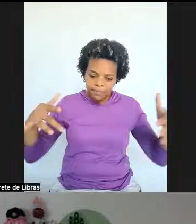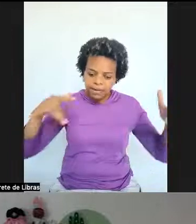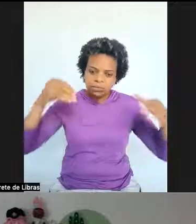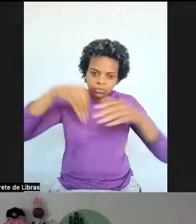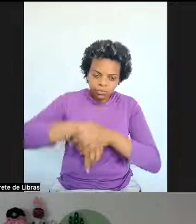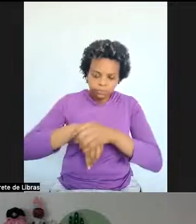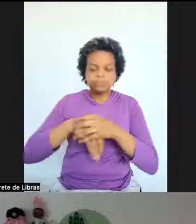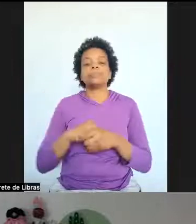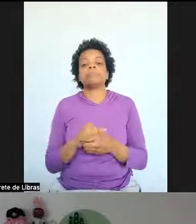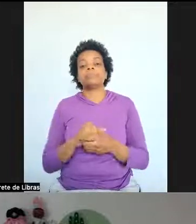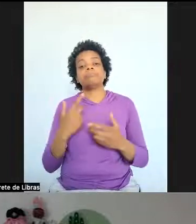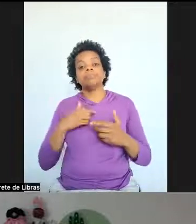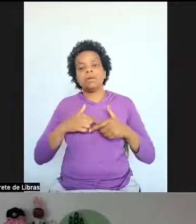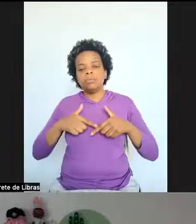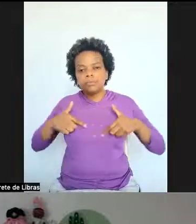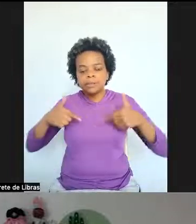environment.